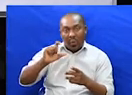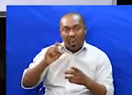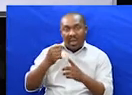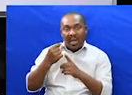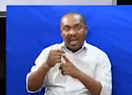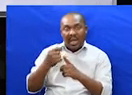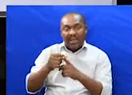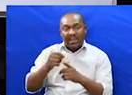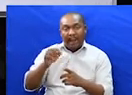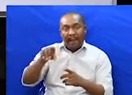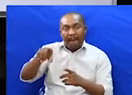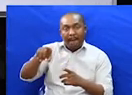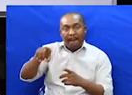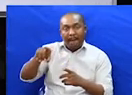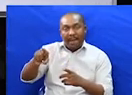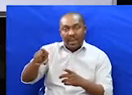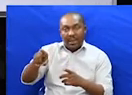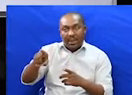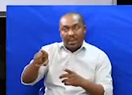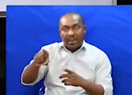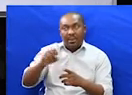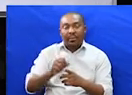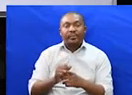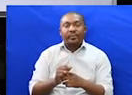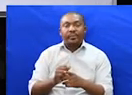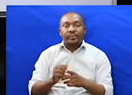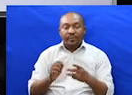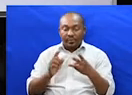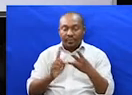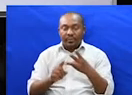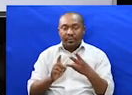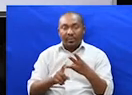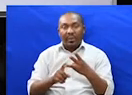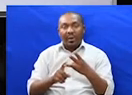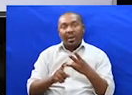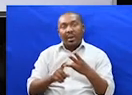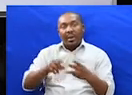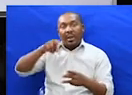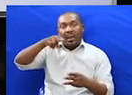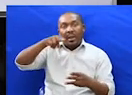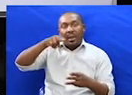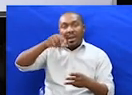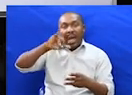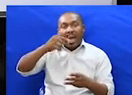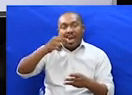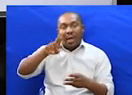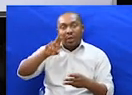And also, as we said earlier, there is a nitrogen base or organic